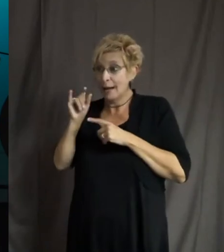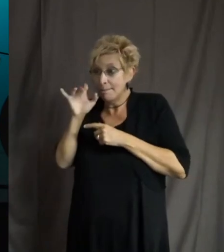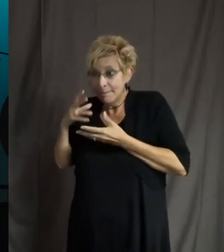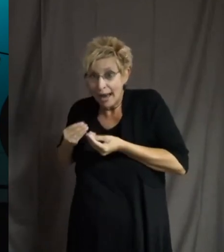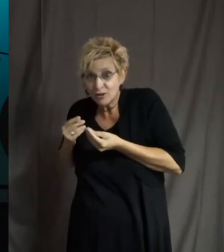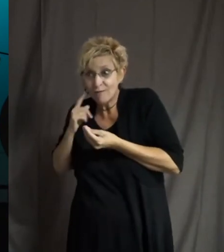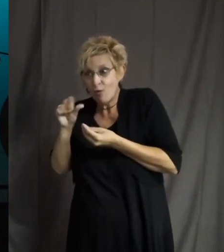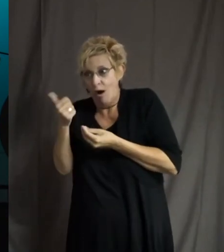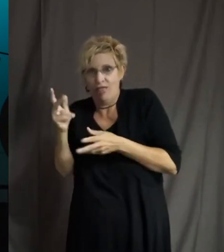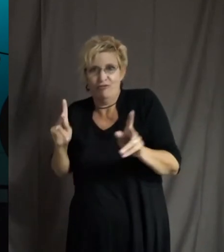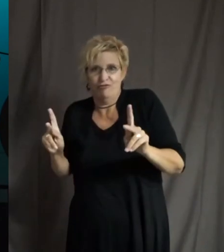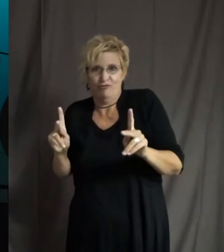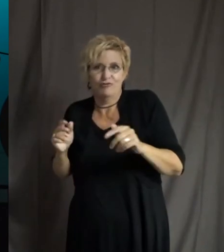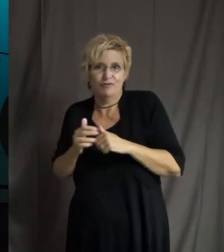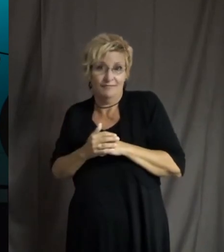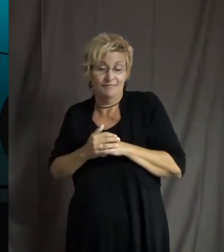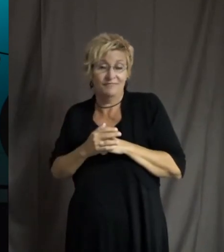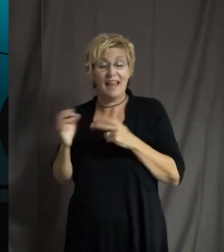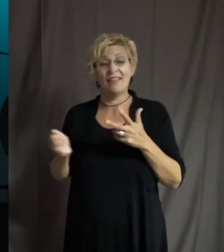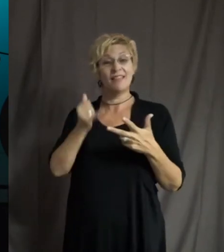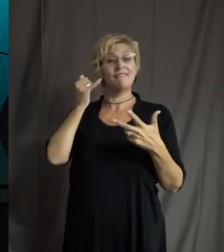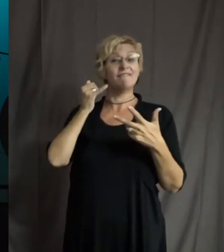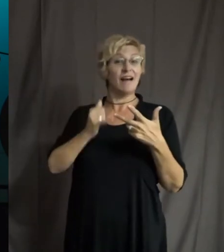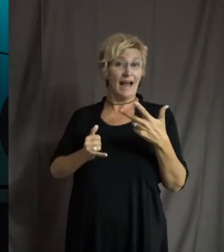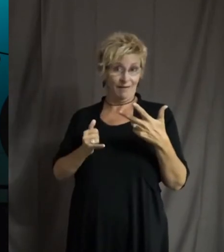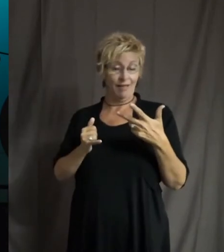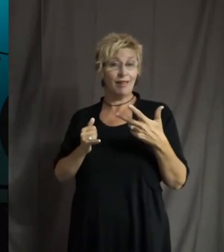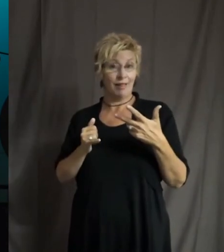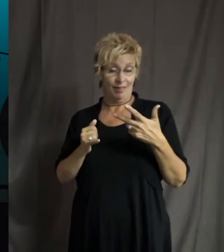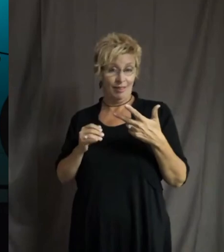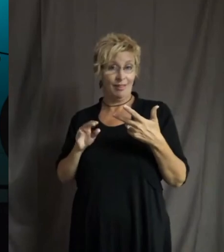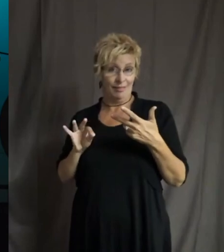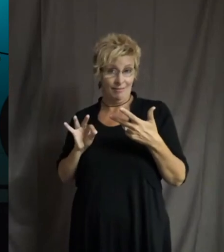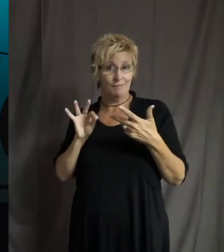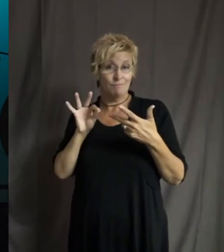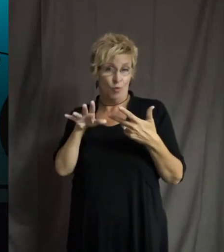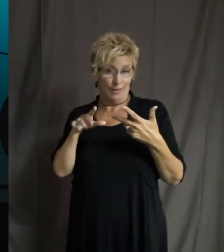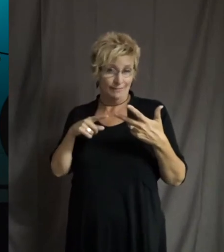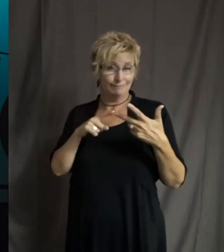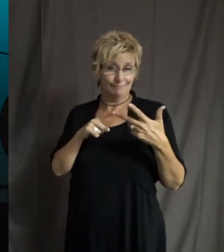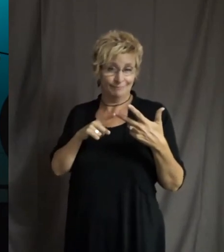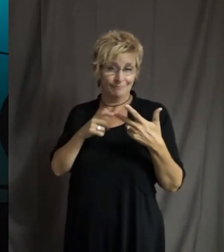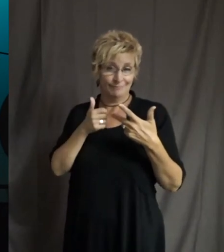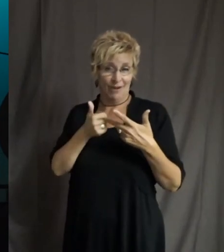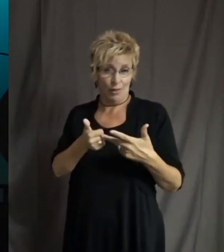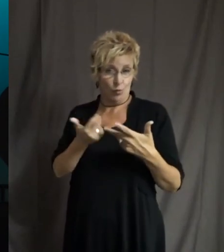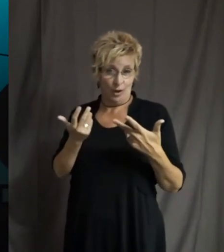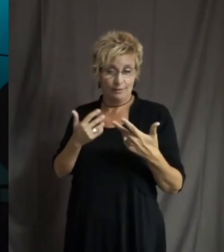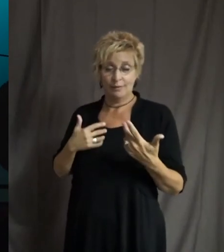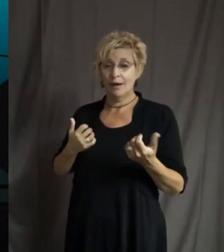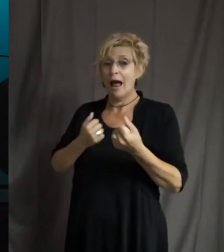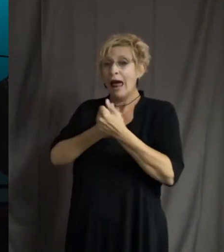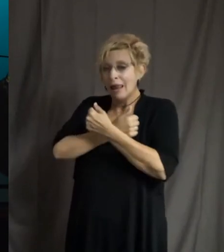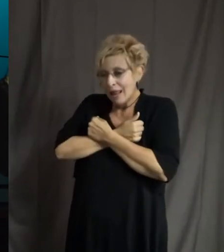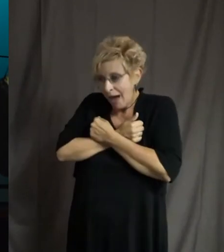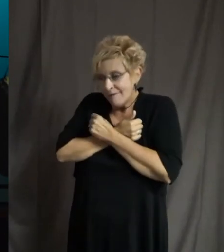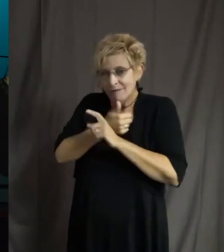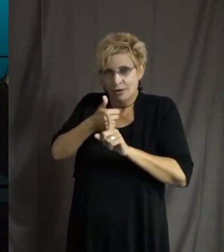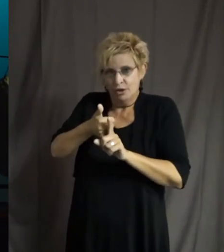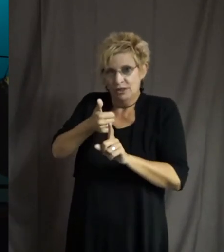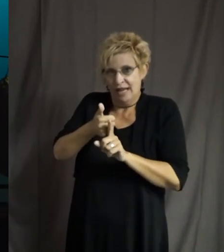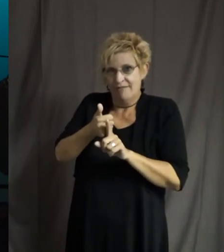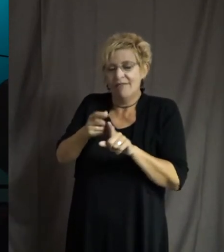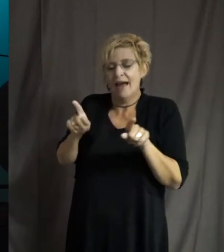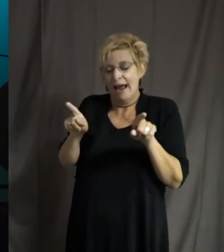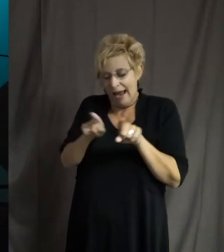towards ourselves and others. And that leads me to the final point that I want to share with you